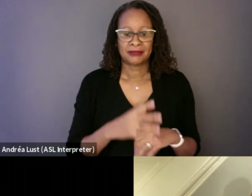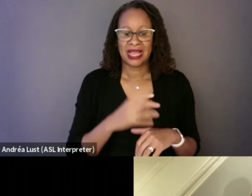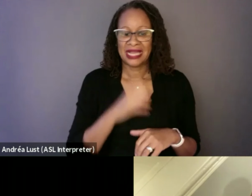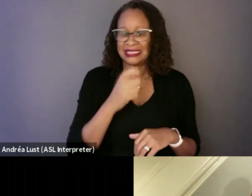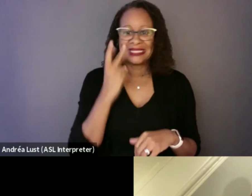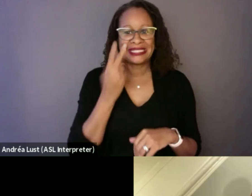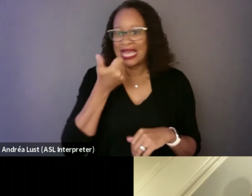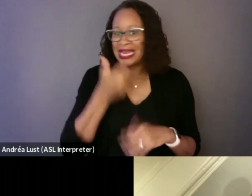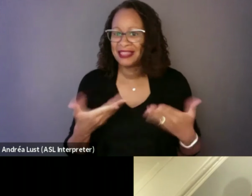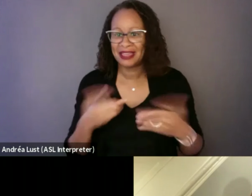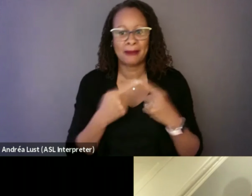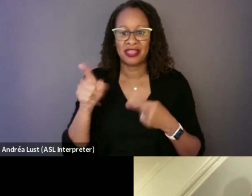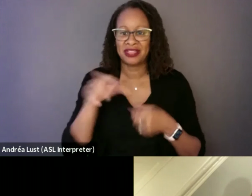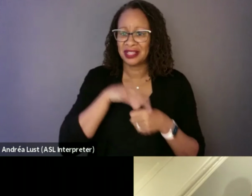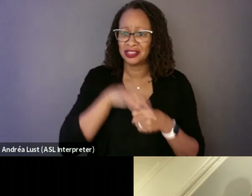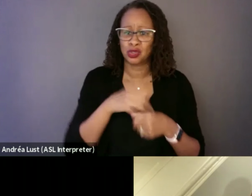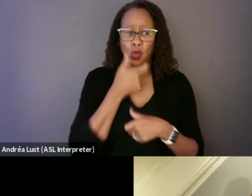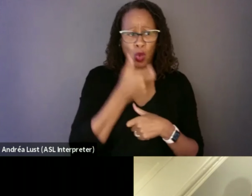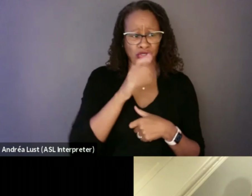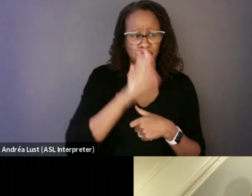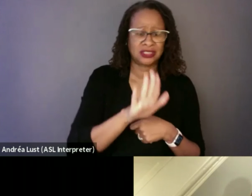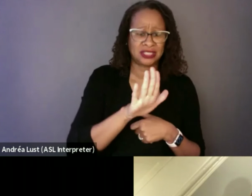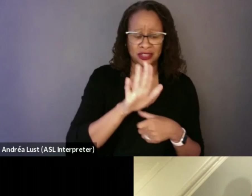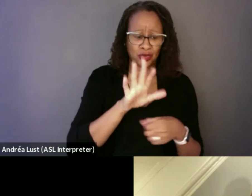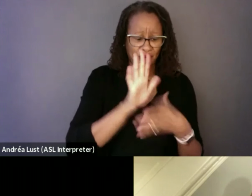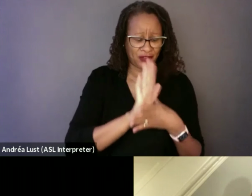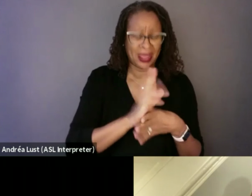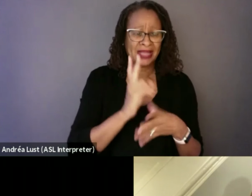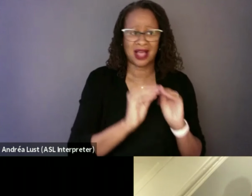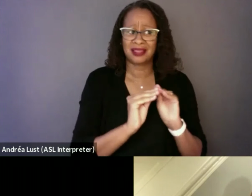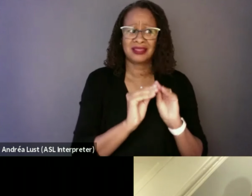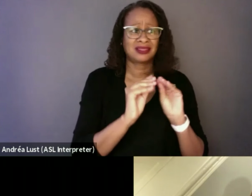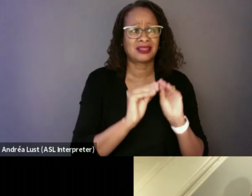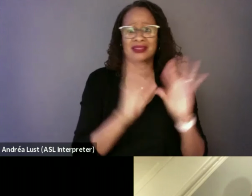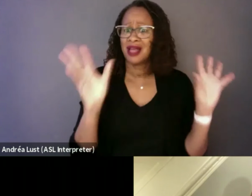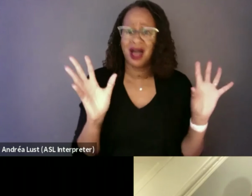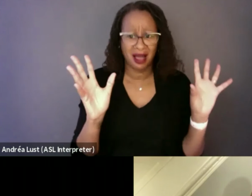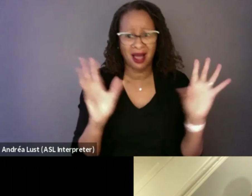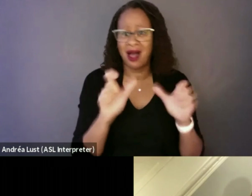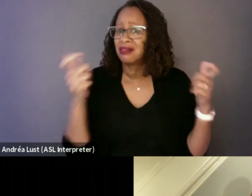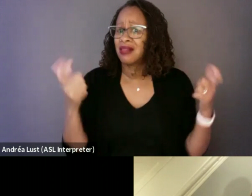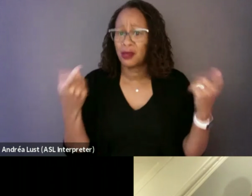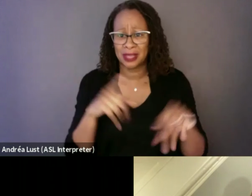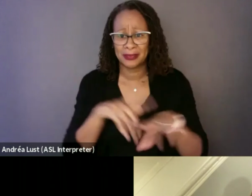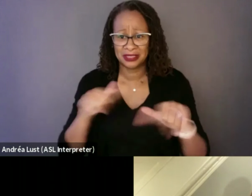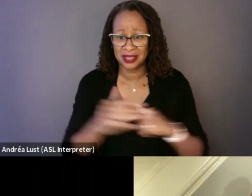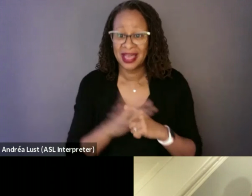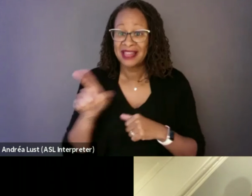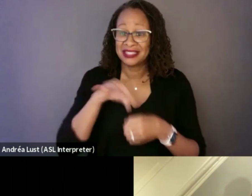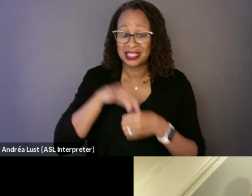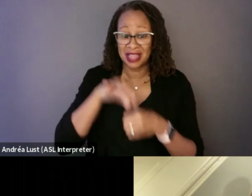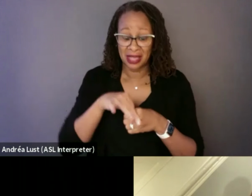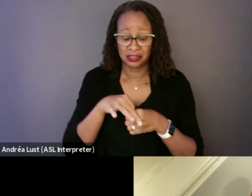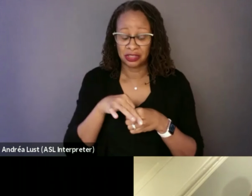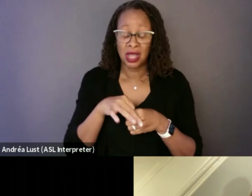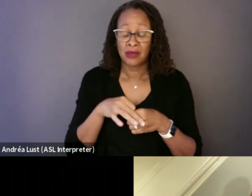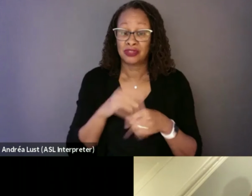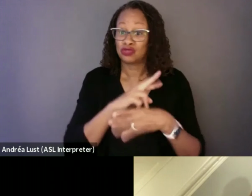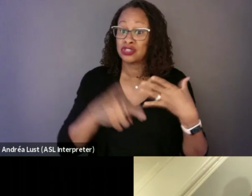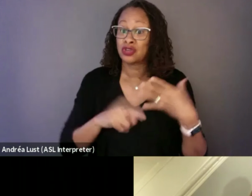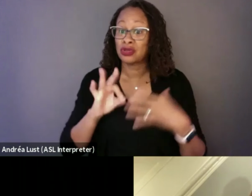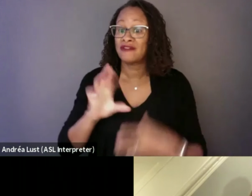this election. And watching your film, it's very clear that a lot was going on, a lot was at stake. And, you know, this election was the result of a coup. So,